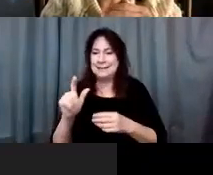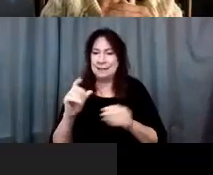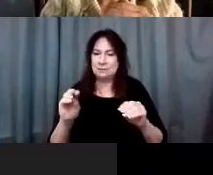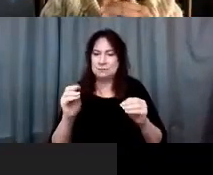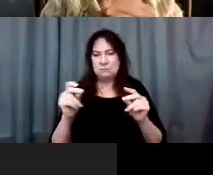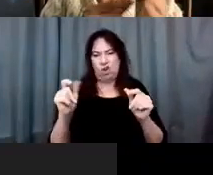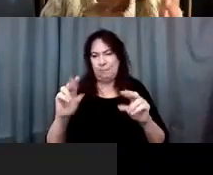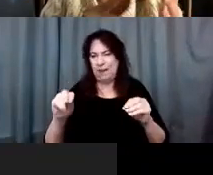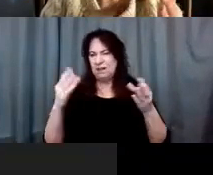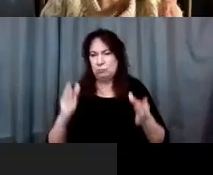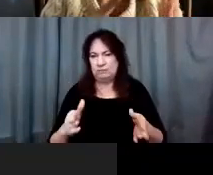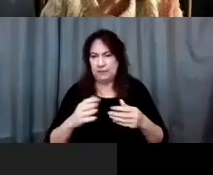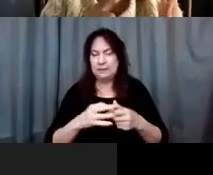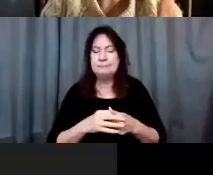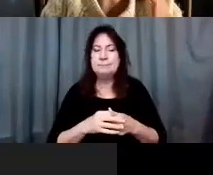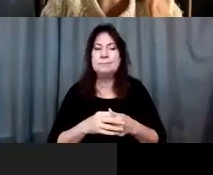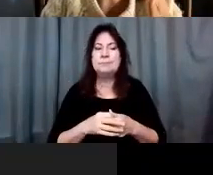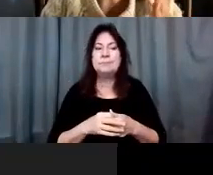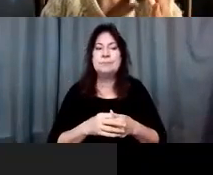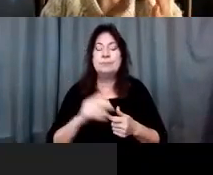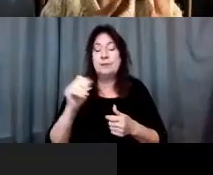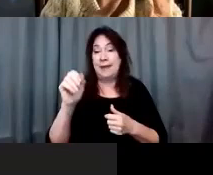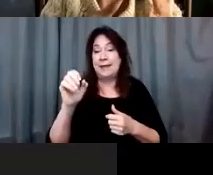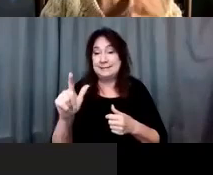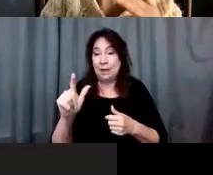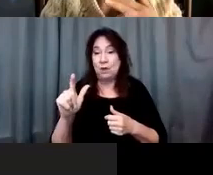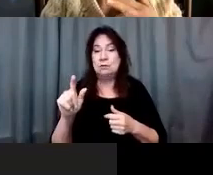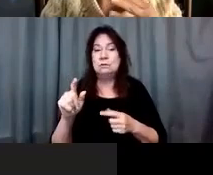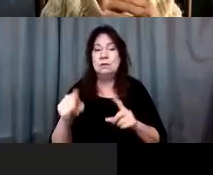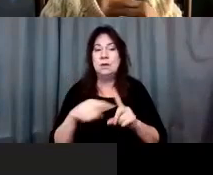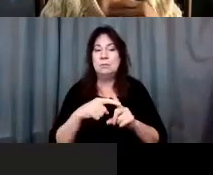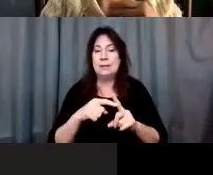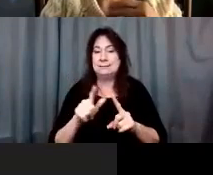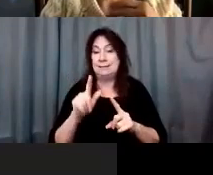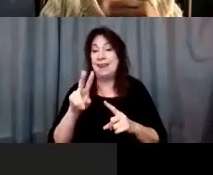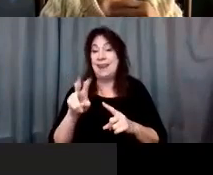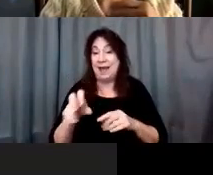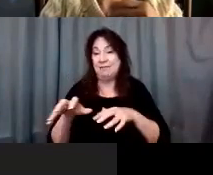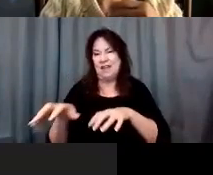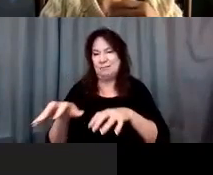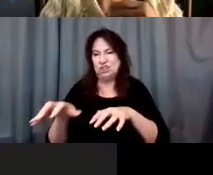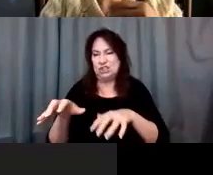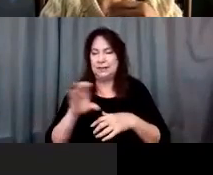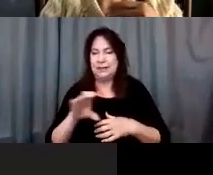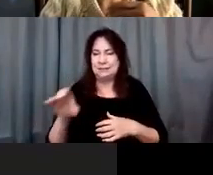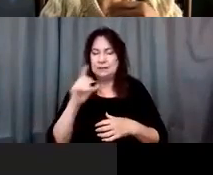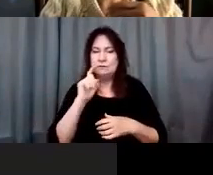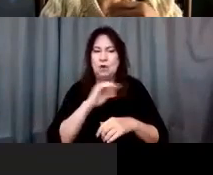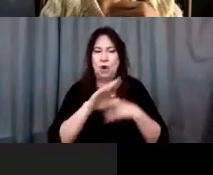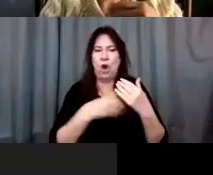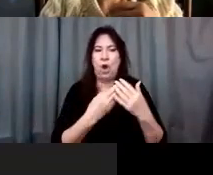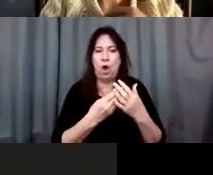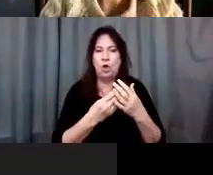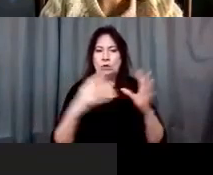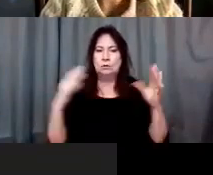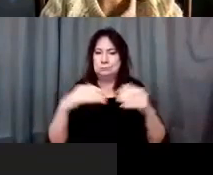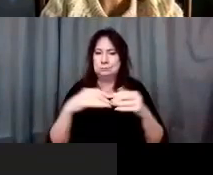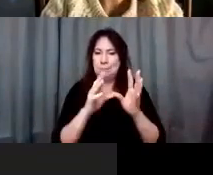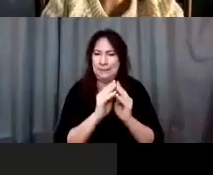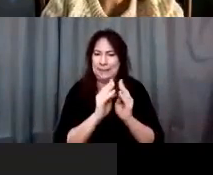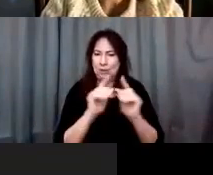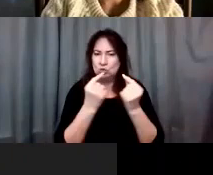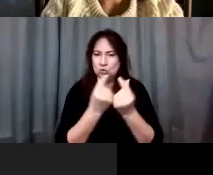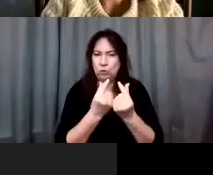provided. That'll be ASL and access to live captioning for all plenaries,